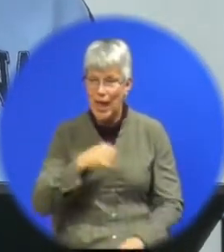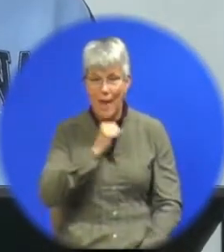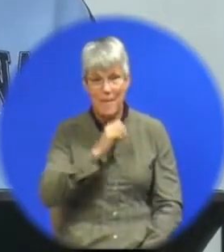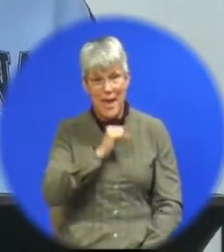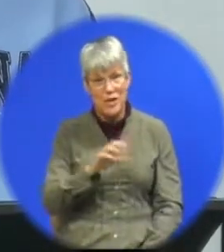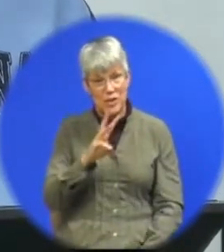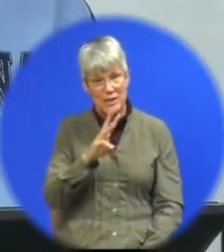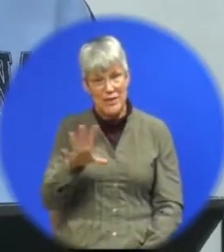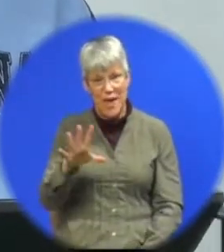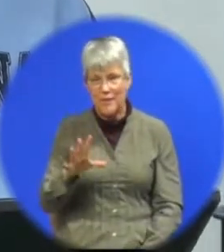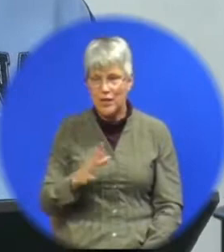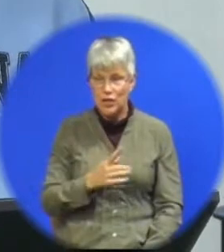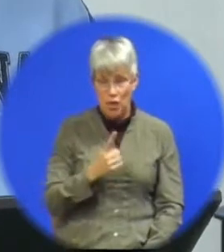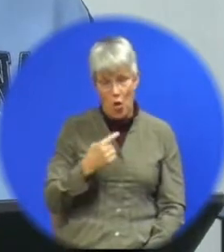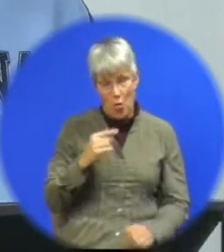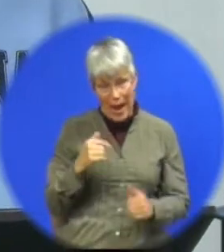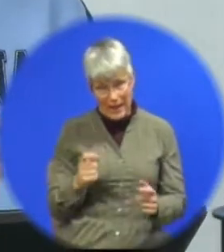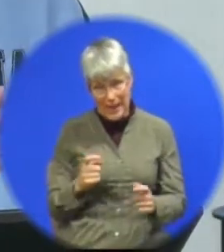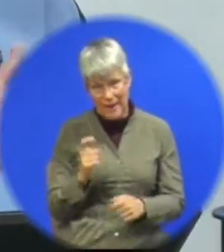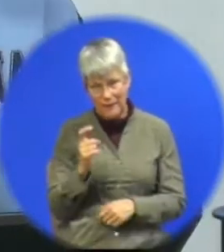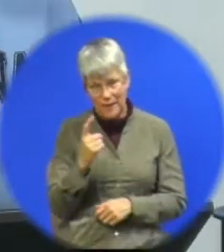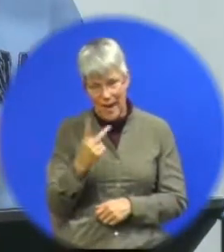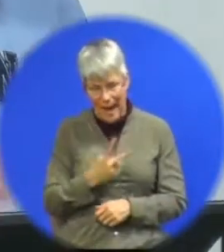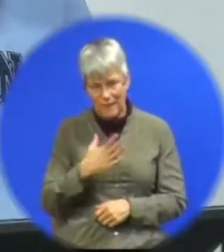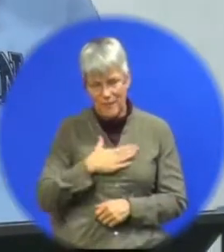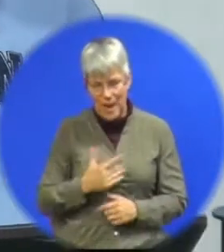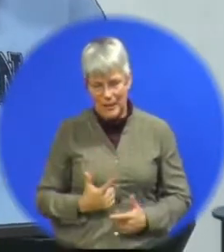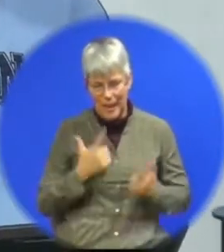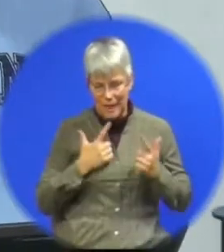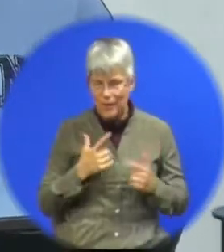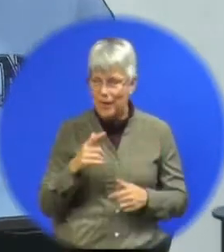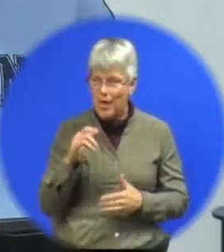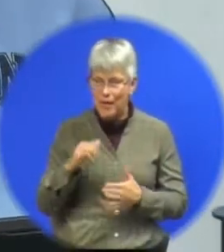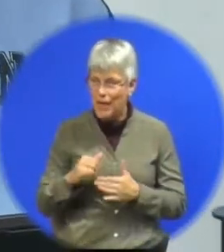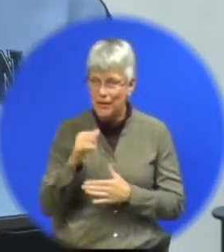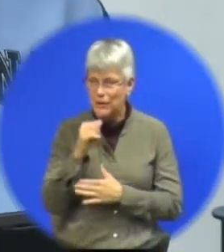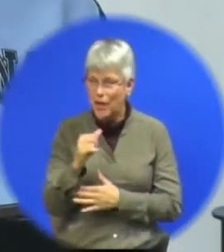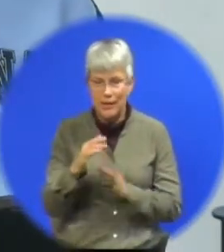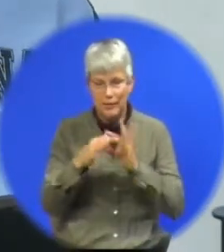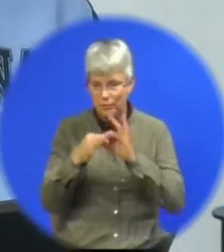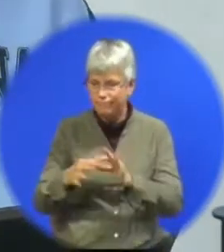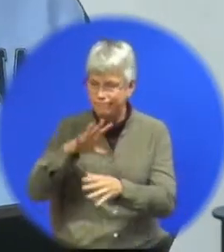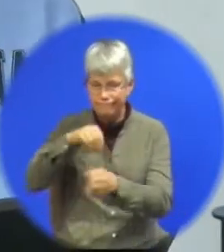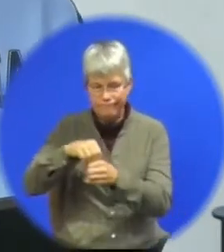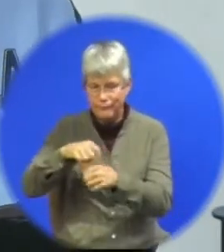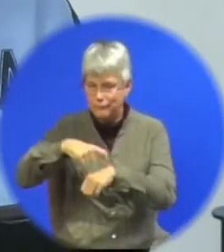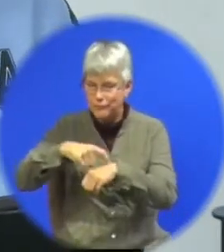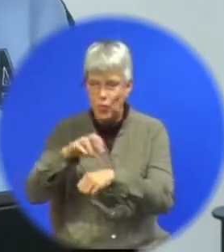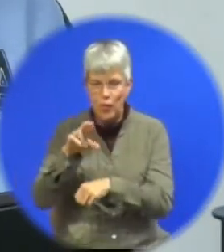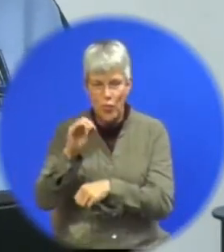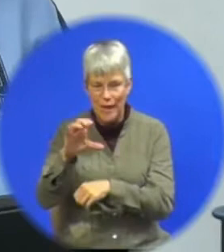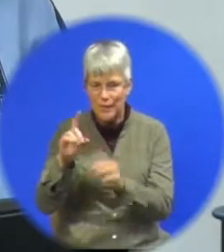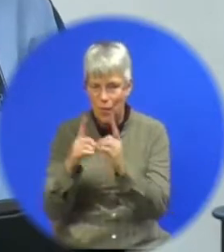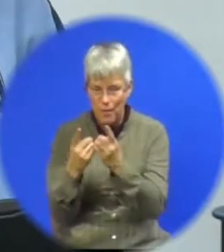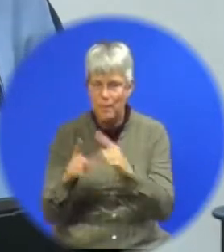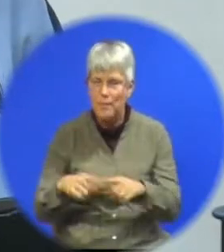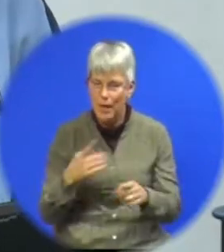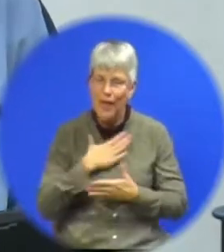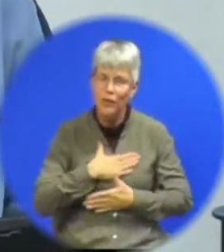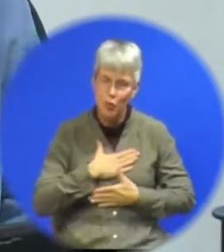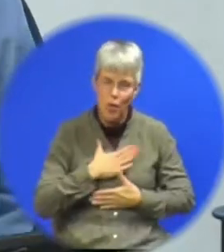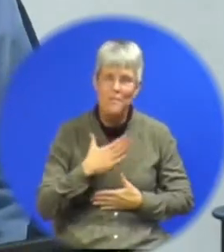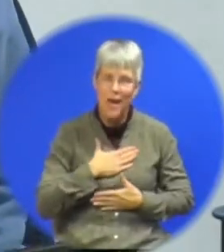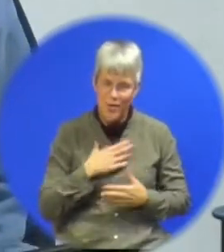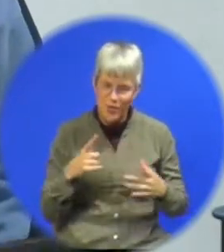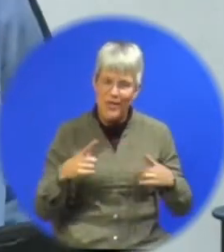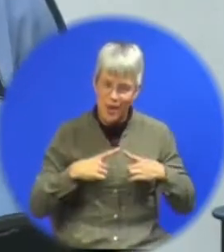so I give half my life to the city. Yes, you That's not do. even counting what I work for Butch in the Recreation Department. Enjoyed it, and hope to enjoy my retirement.